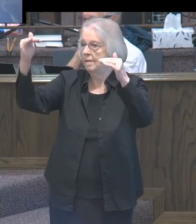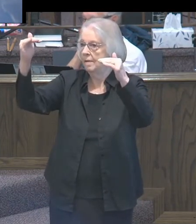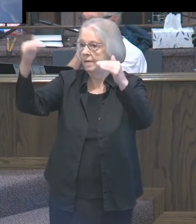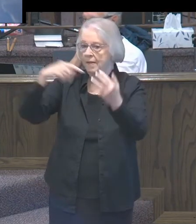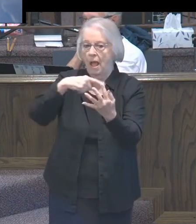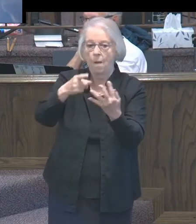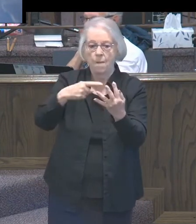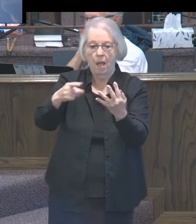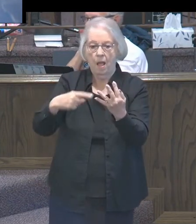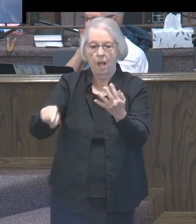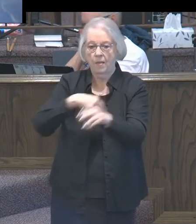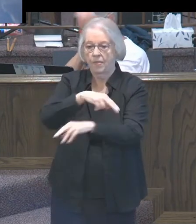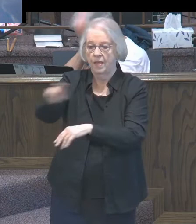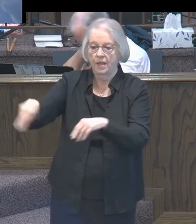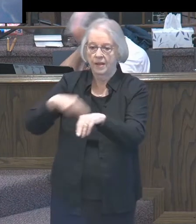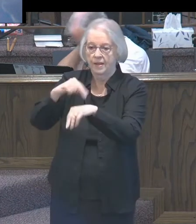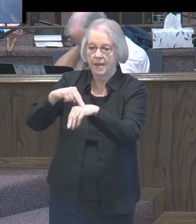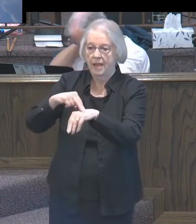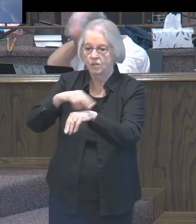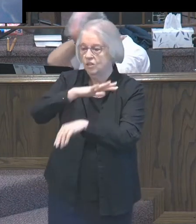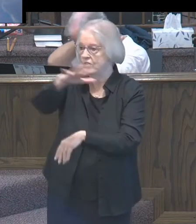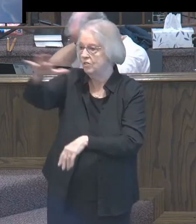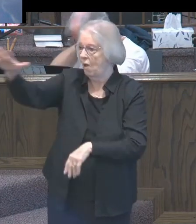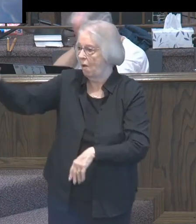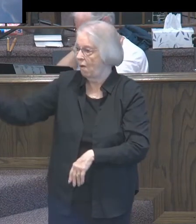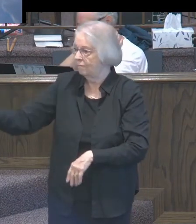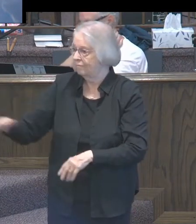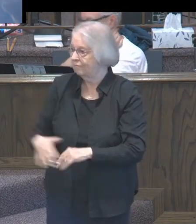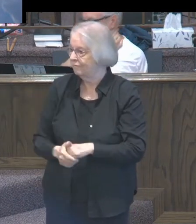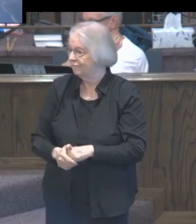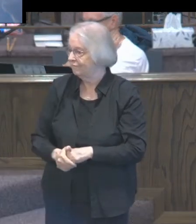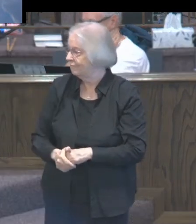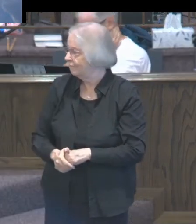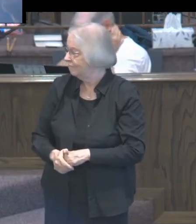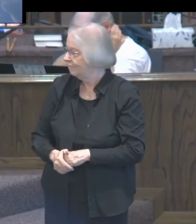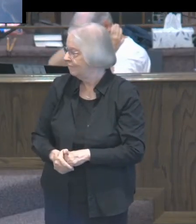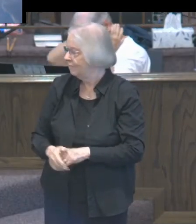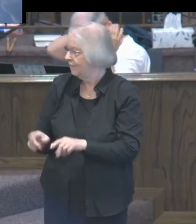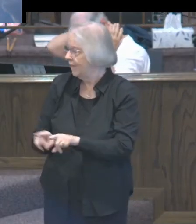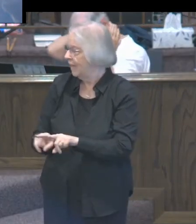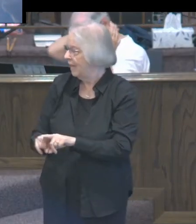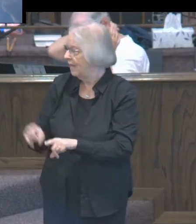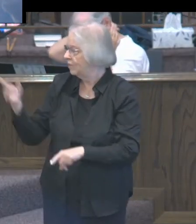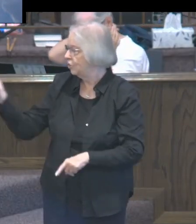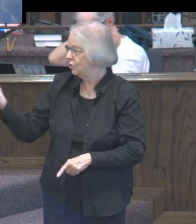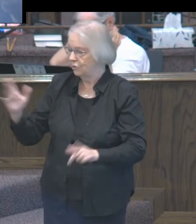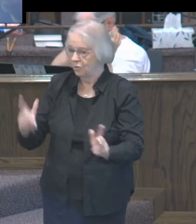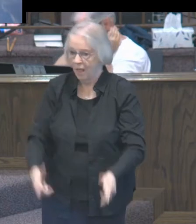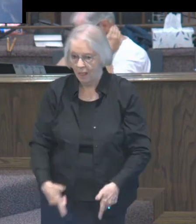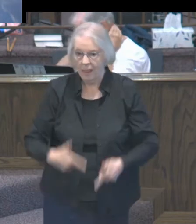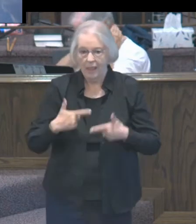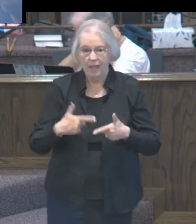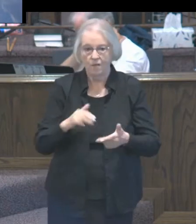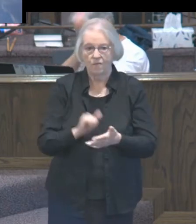among the nations. God will be exalted in the earth. As you live that verse,